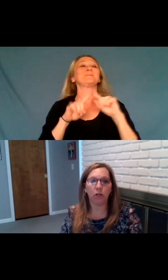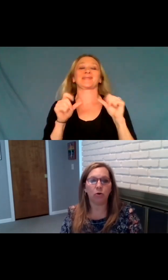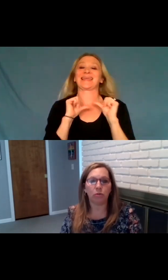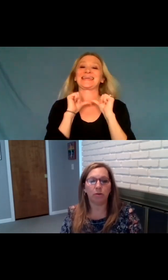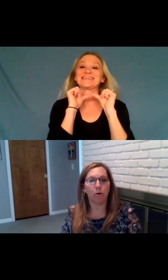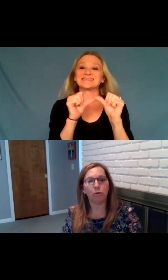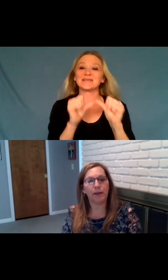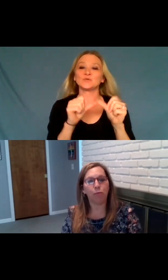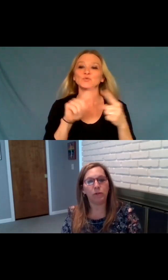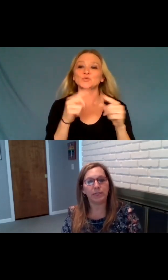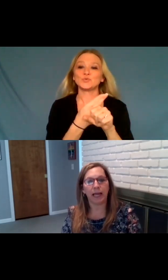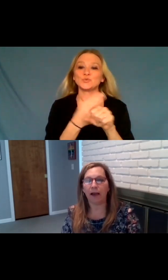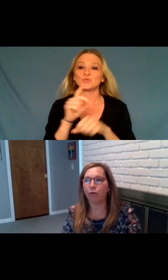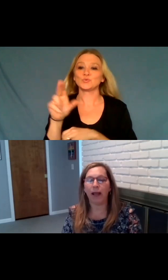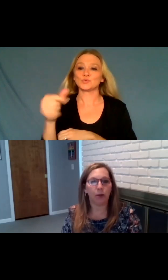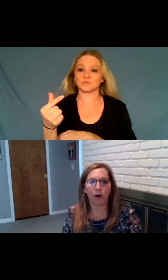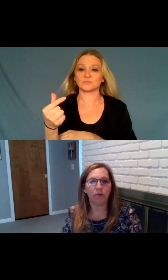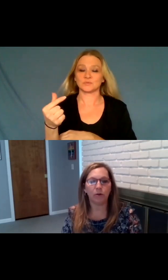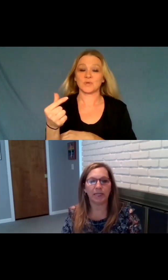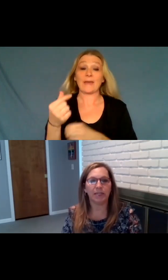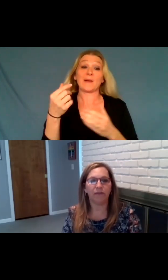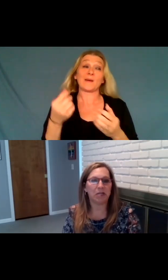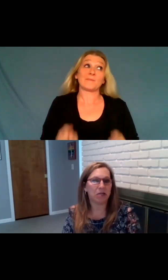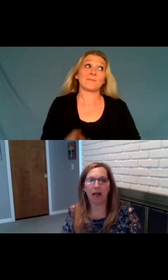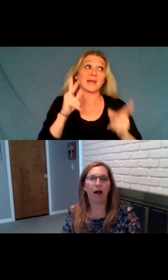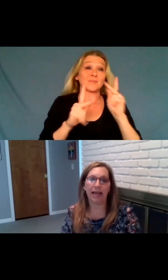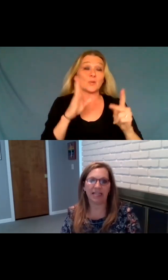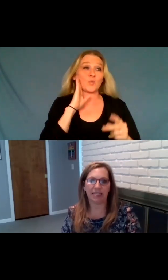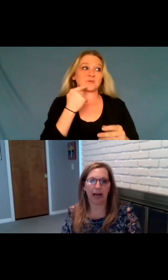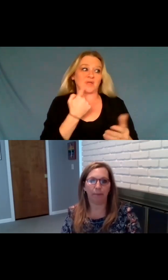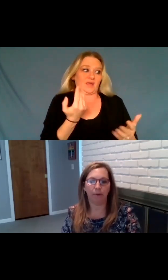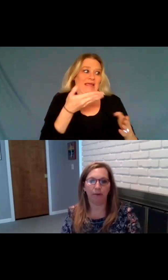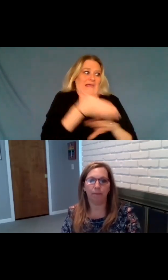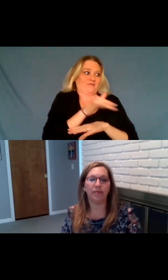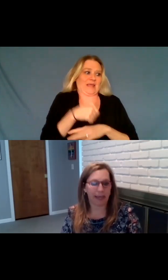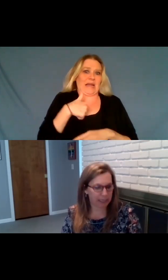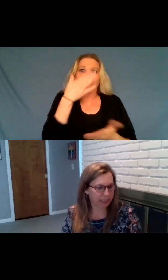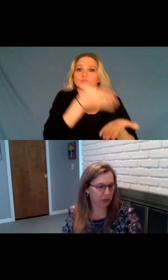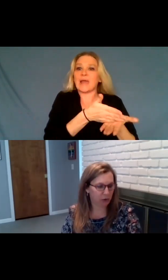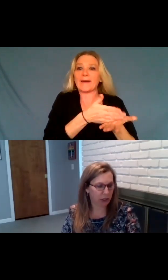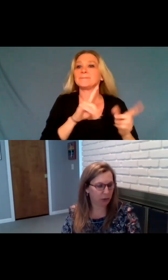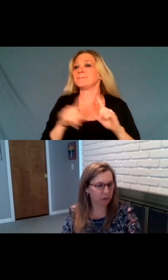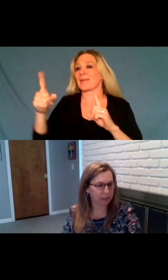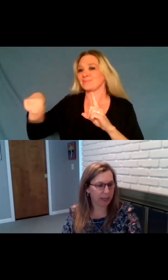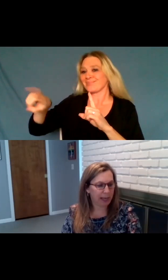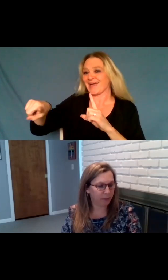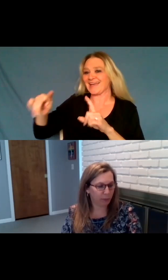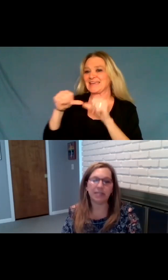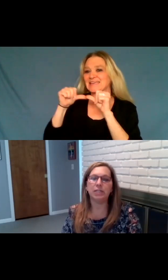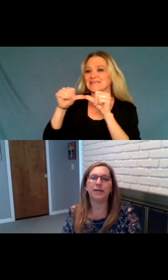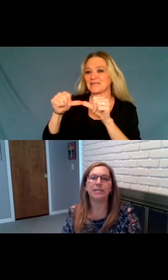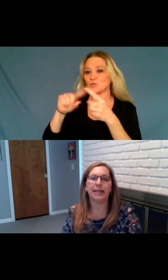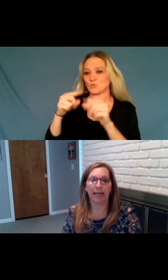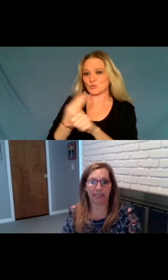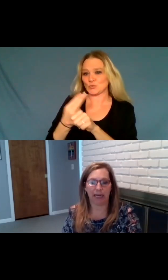continue to use. Most people would say after any one of those activities, I need to stop, but they continue to use. And the